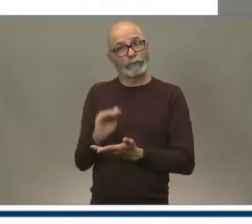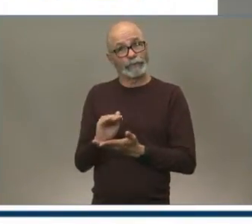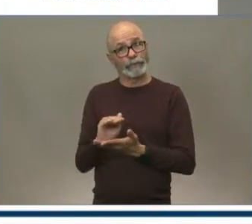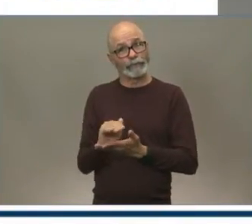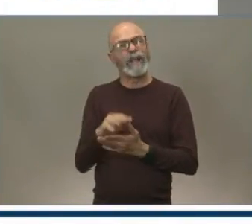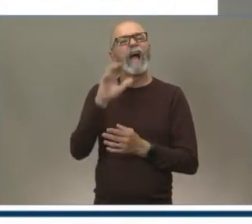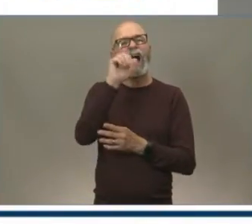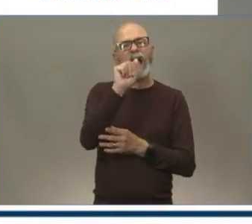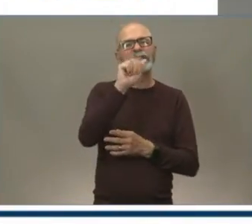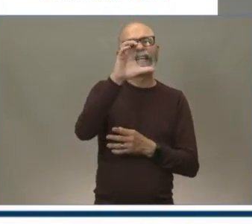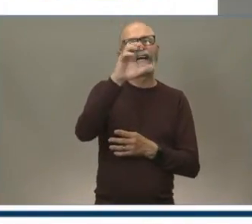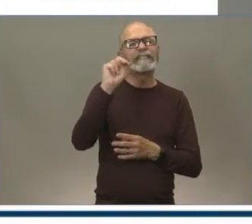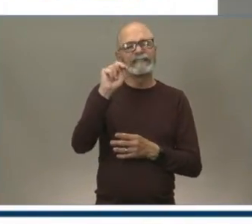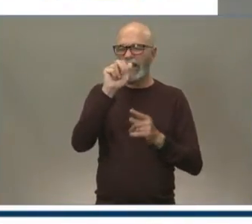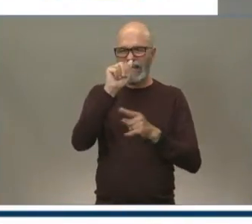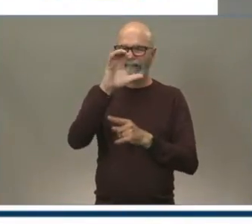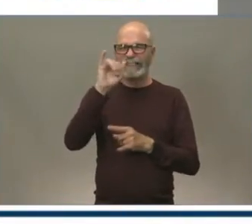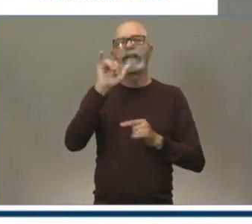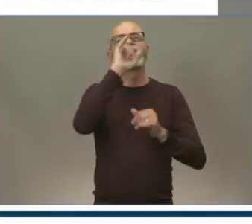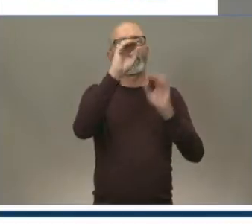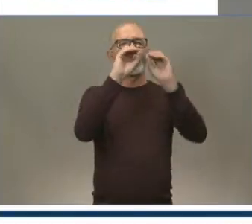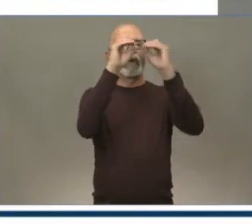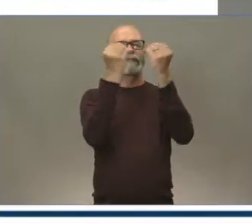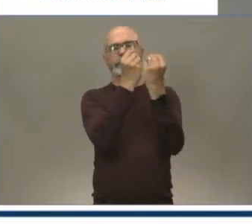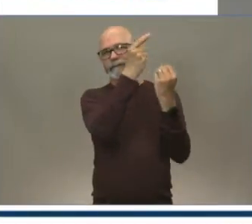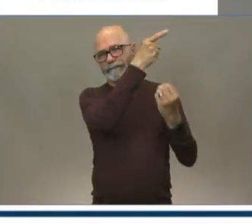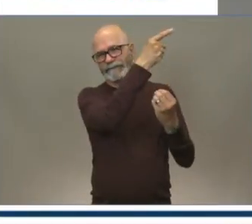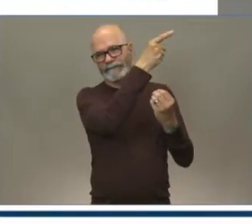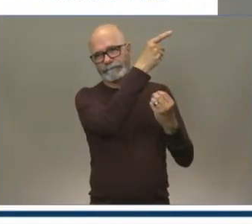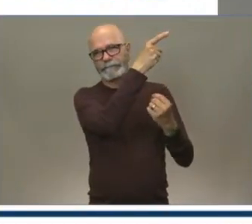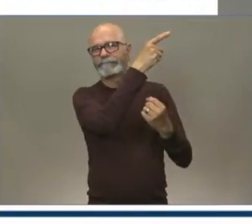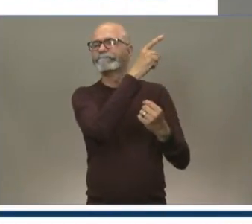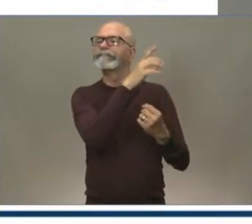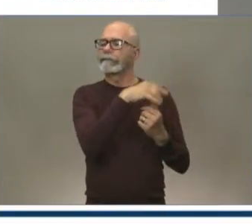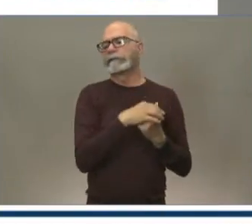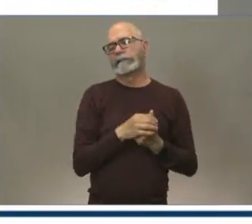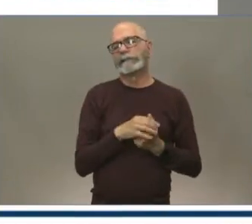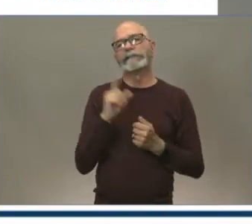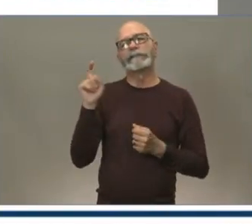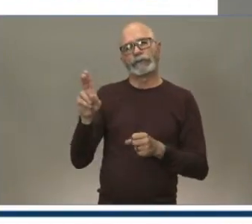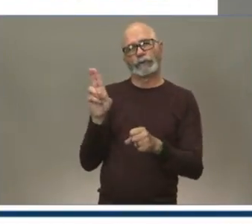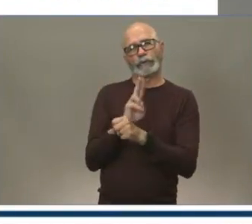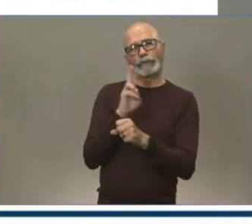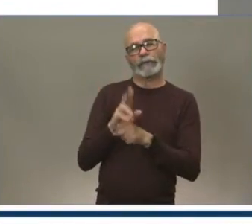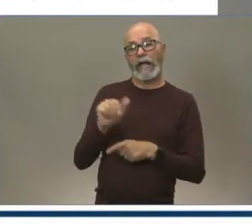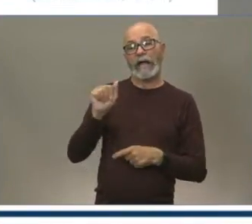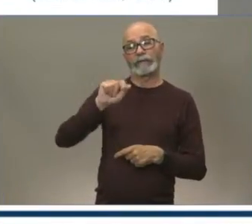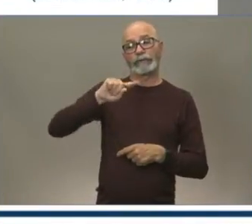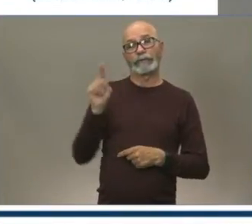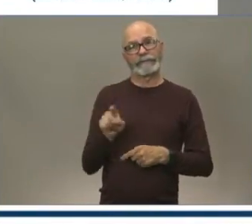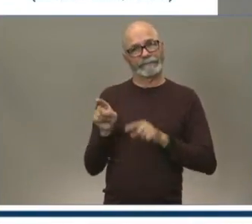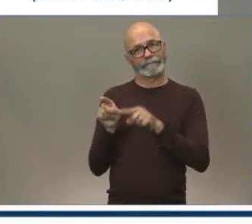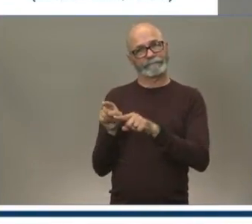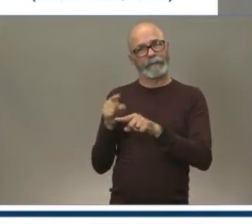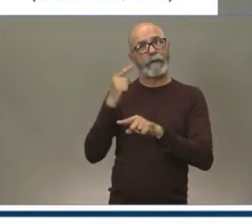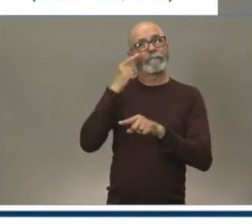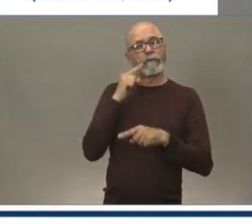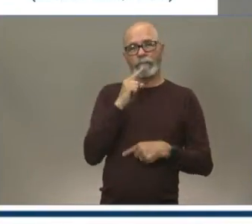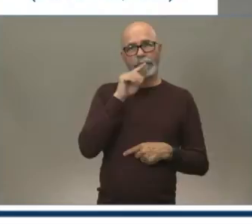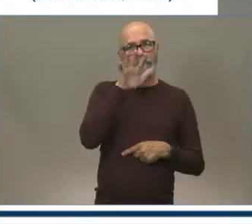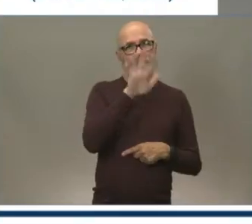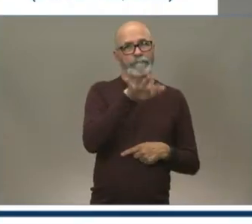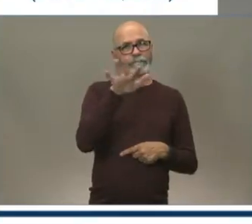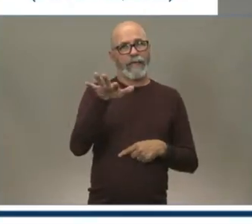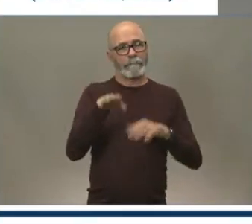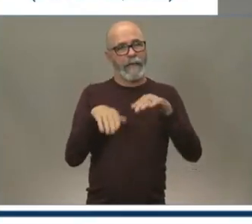we maintain the use of AstraZeneca for the 55 to 64-year-olds. Lower age groups, even in our condition is